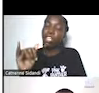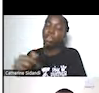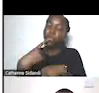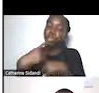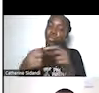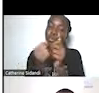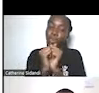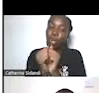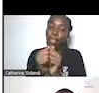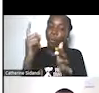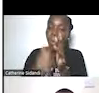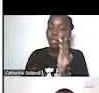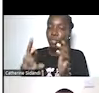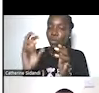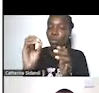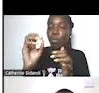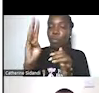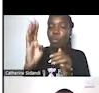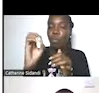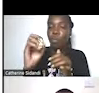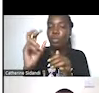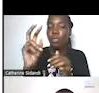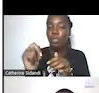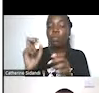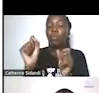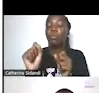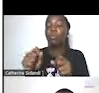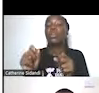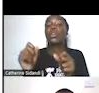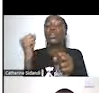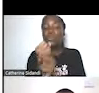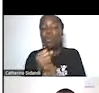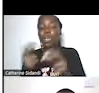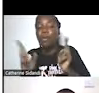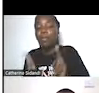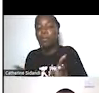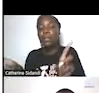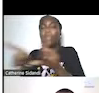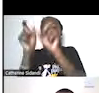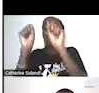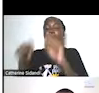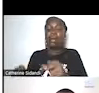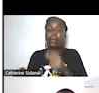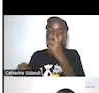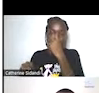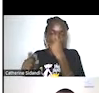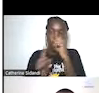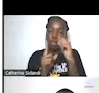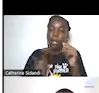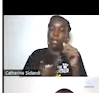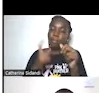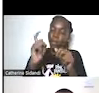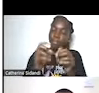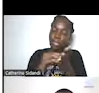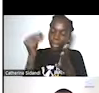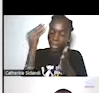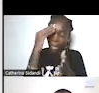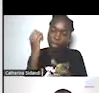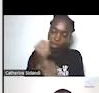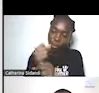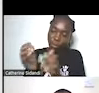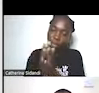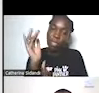can do, what human beings can do. So you need to learn how to work with robots going forward. But then after